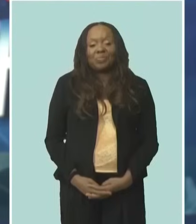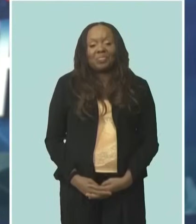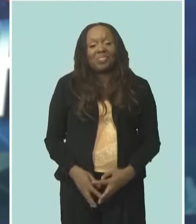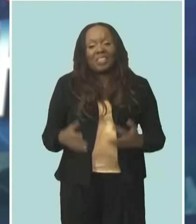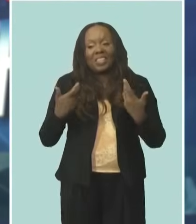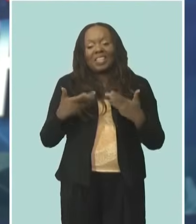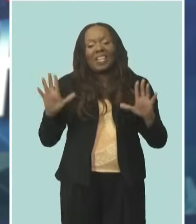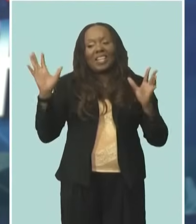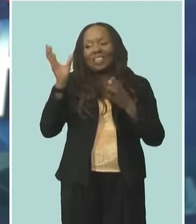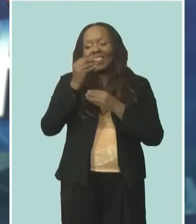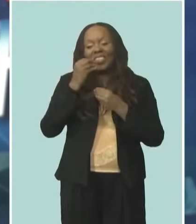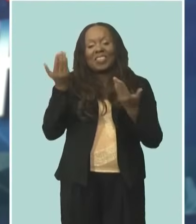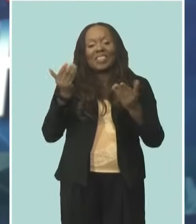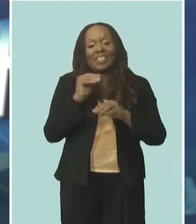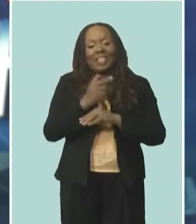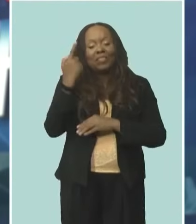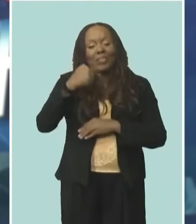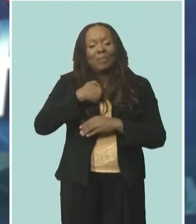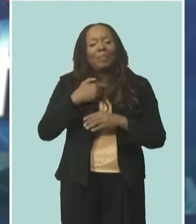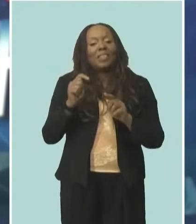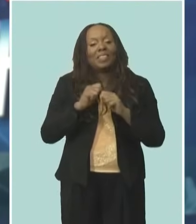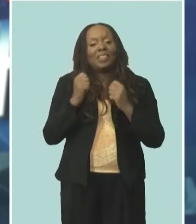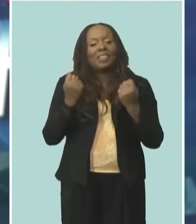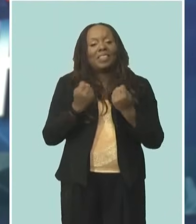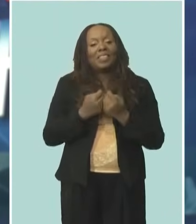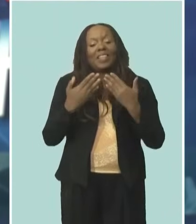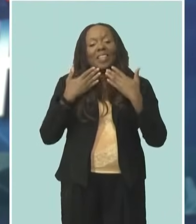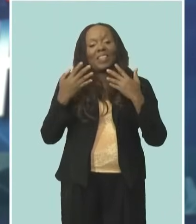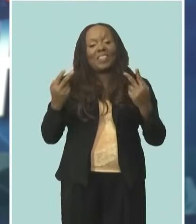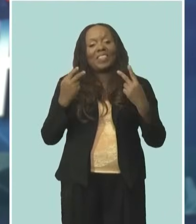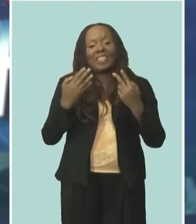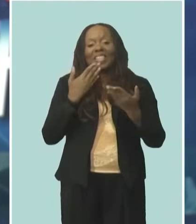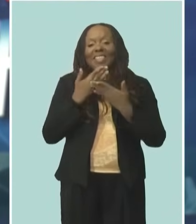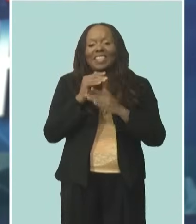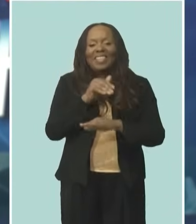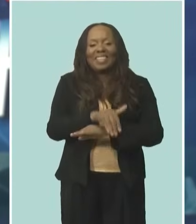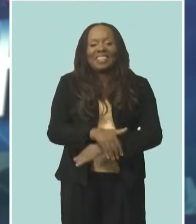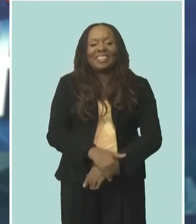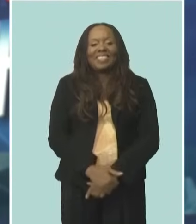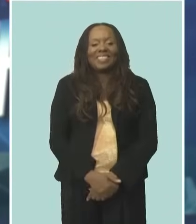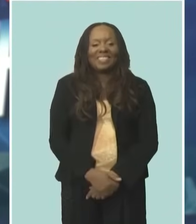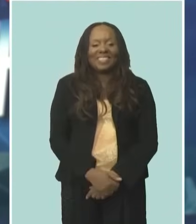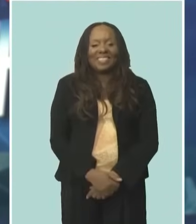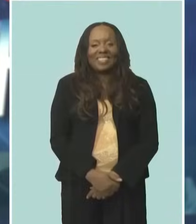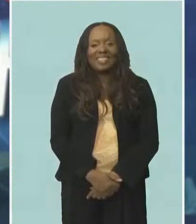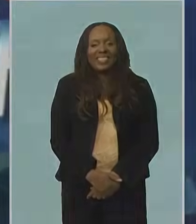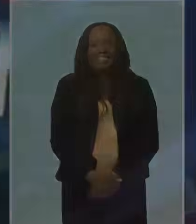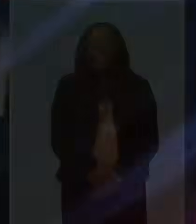Well, that's news for tonight. On behalf of the entire team, thank you so much for tuning in. Good night.